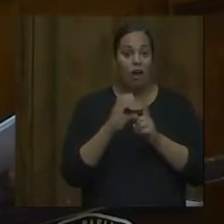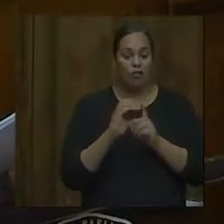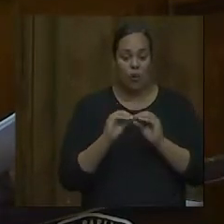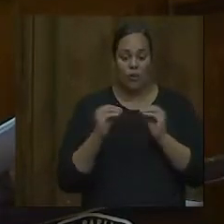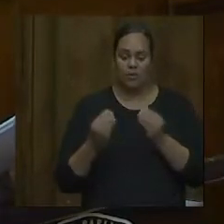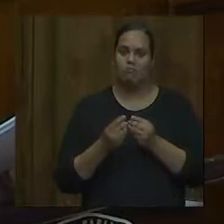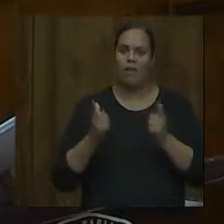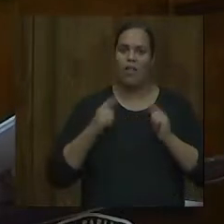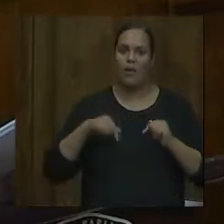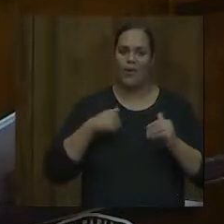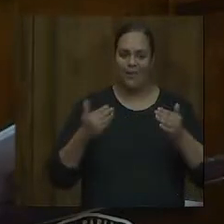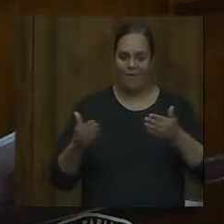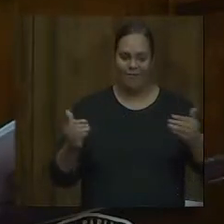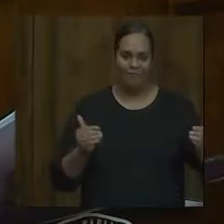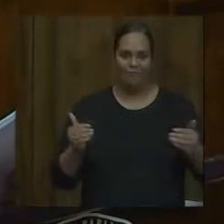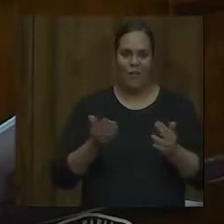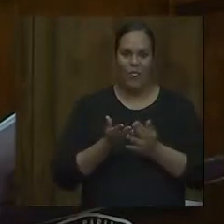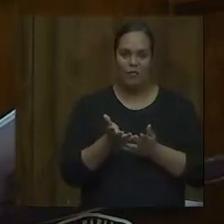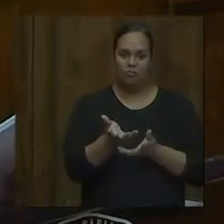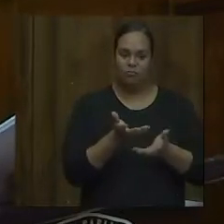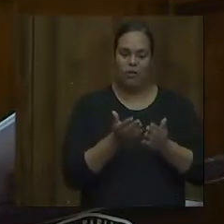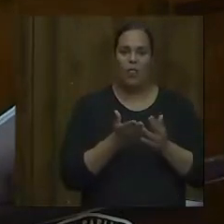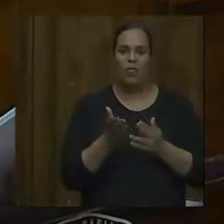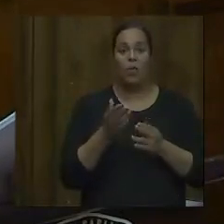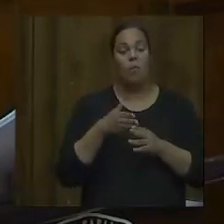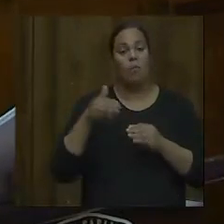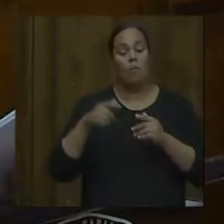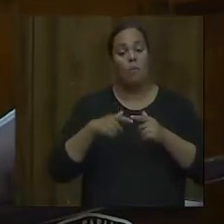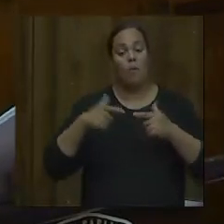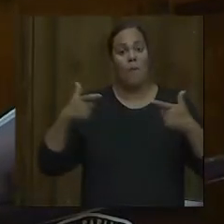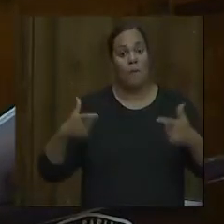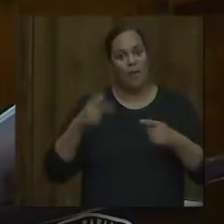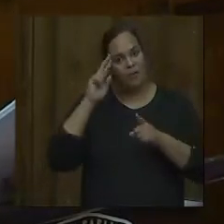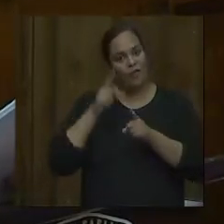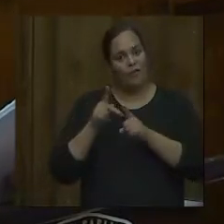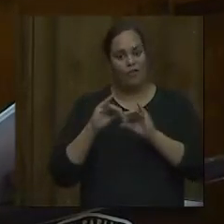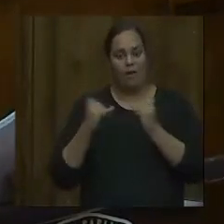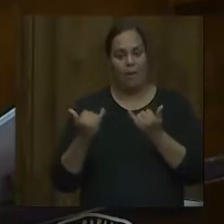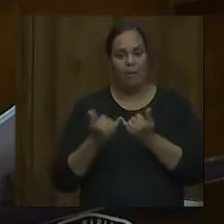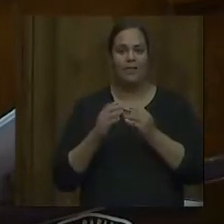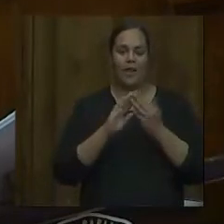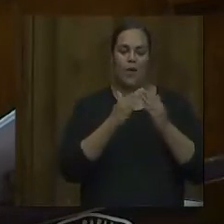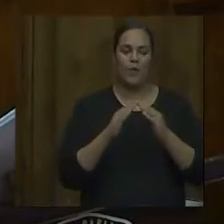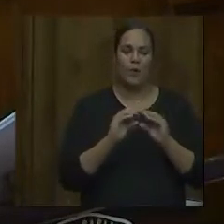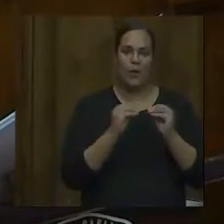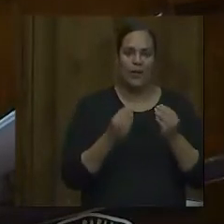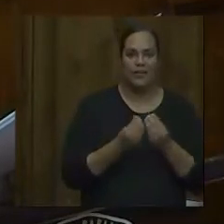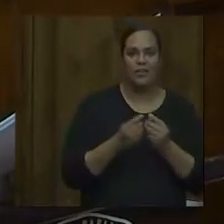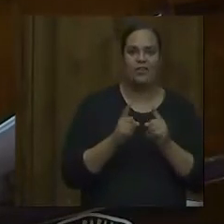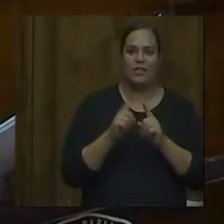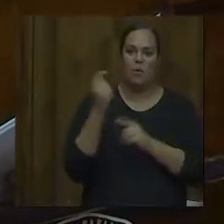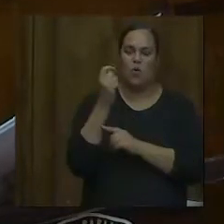allowed us to facilitate the interaction between the larger professional companies, festivals, and community organizations and break